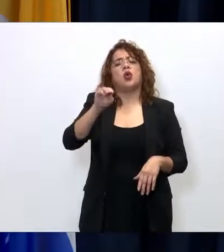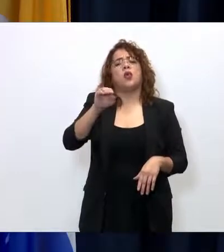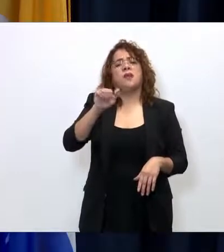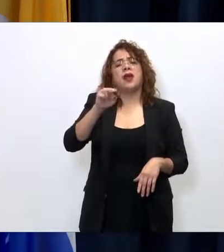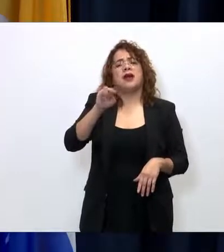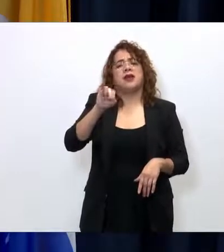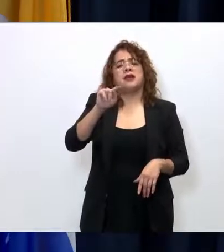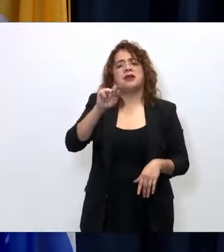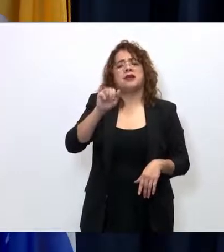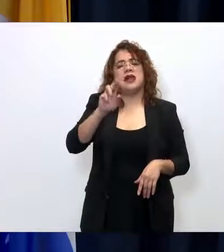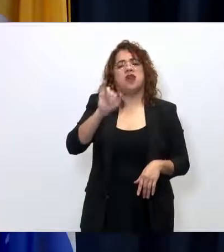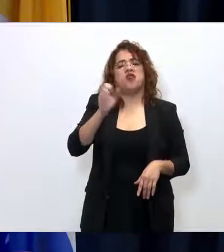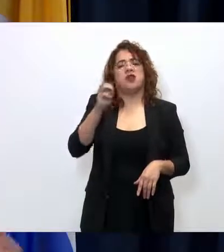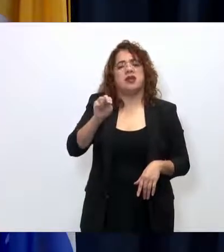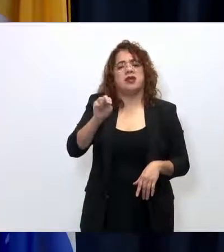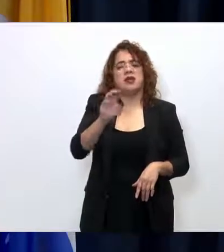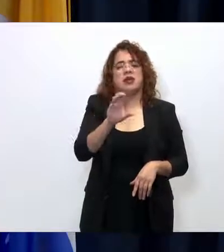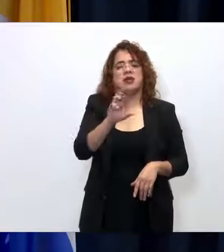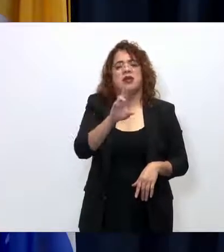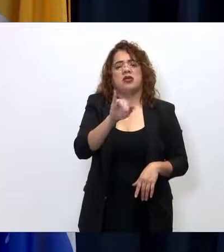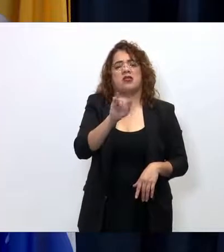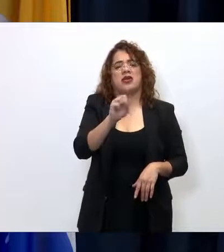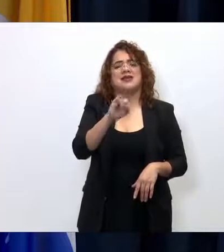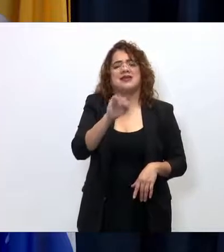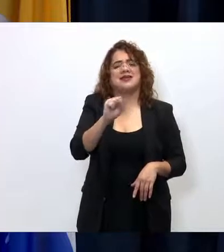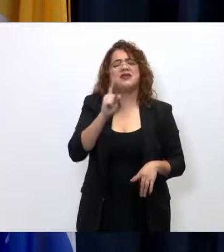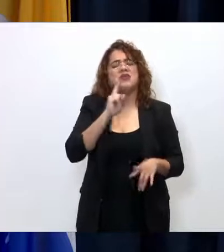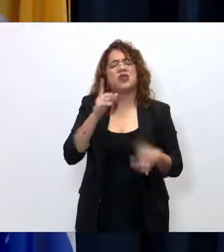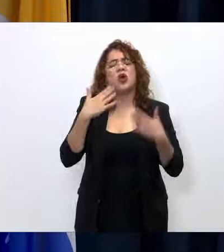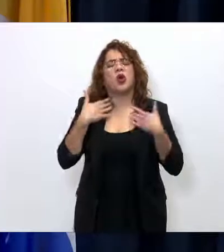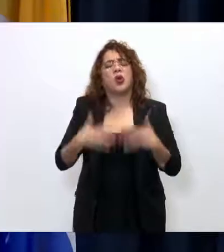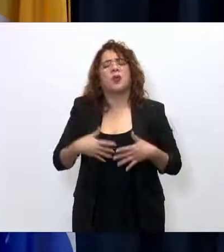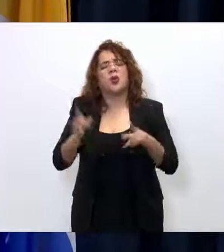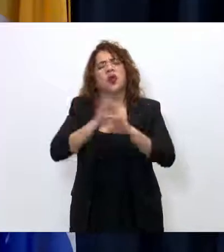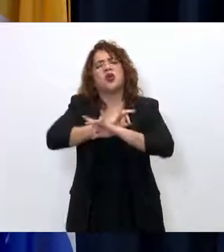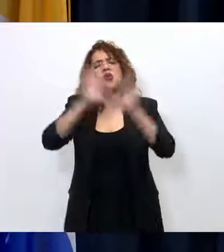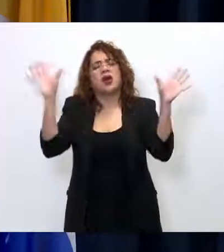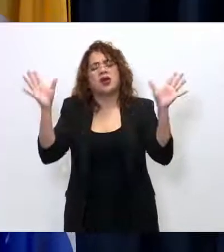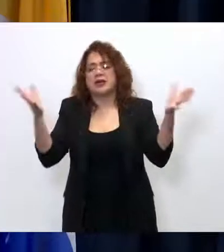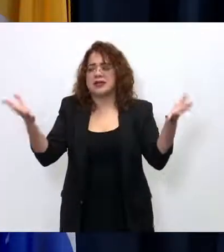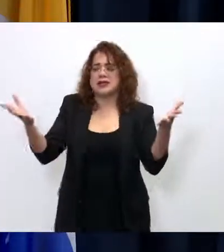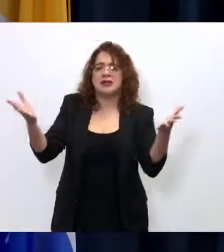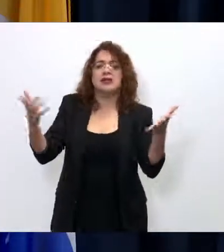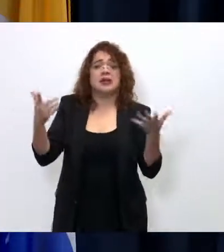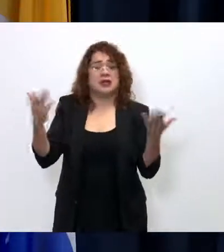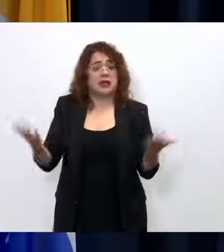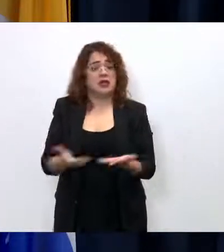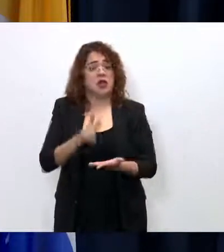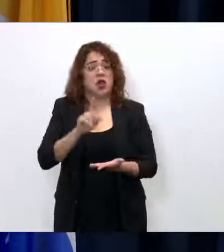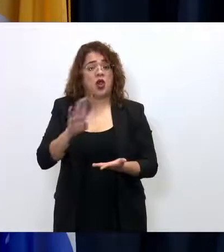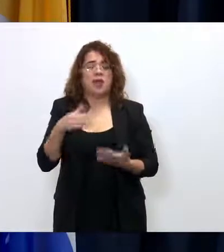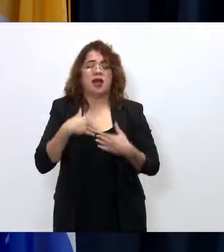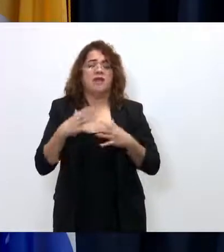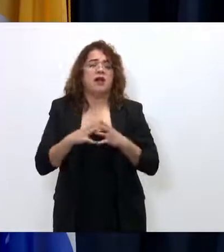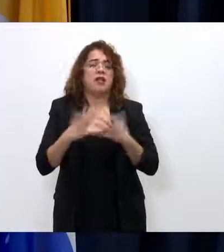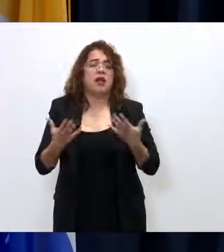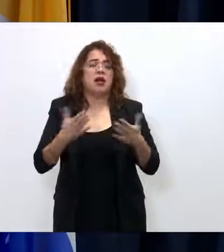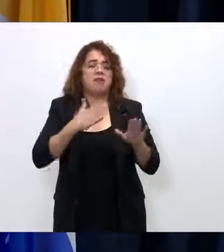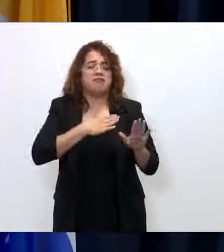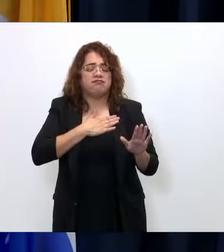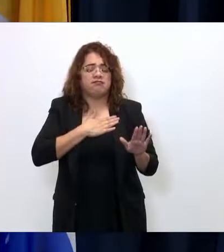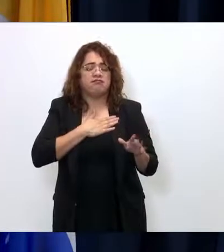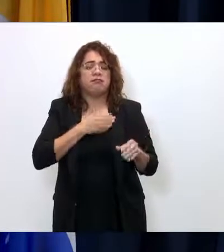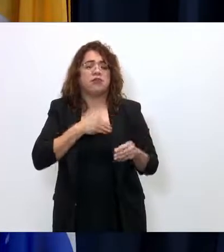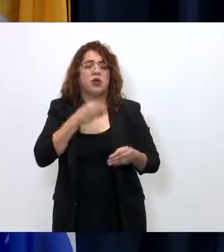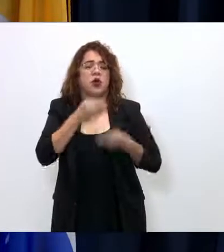humanitaria, y la respuesta es 100% que sí. Somos una comunidad con compasión y queremos ayudar a estos niños